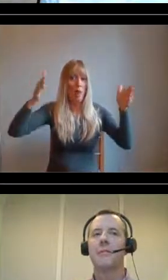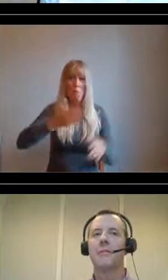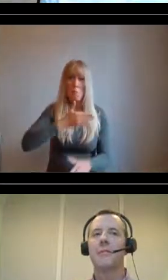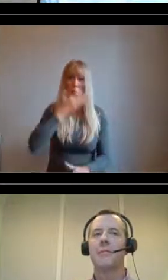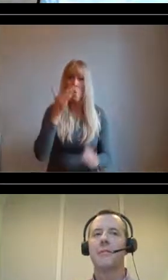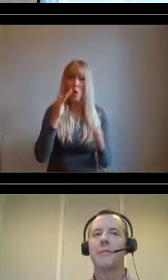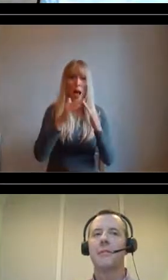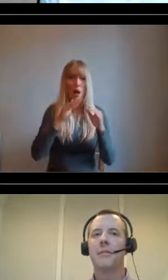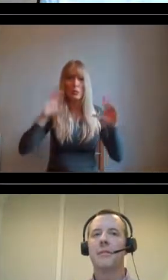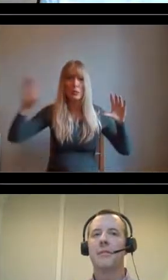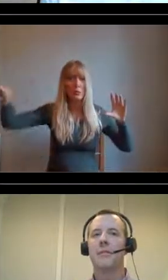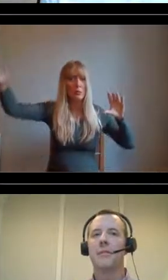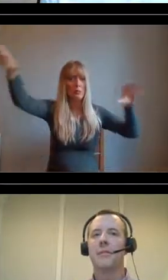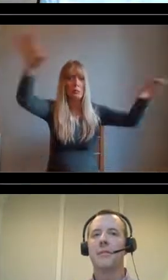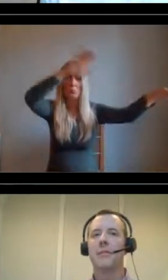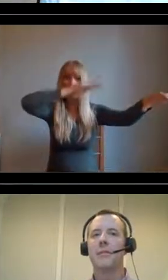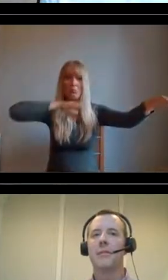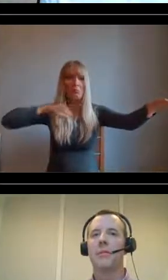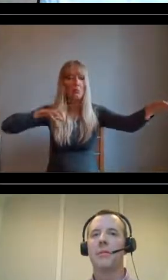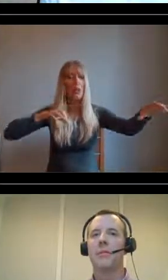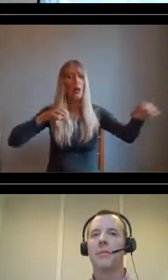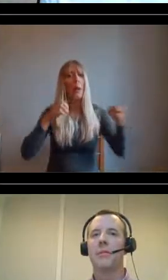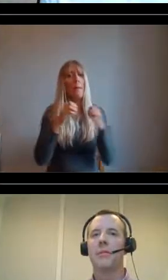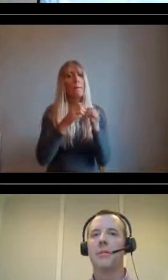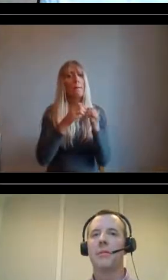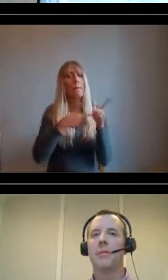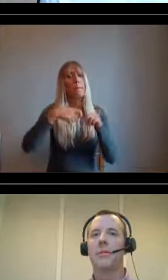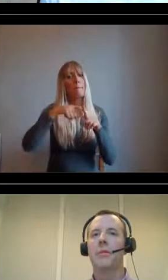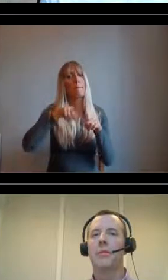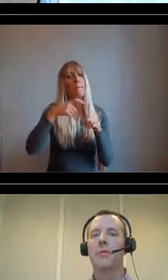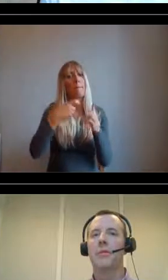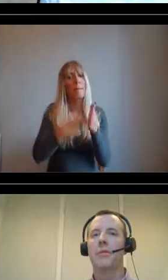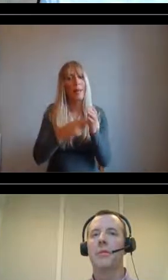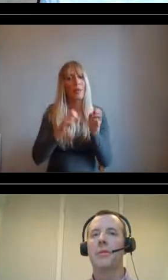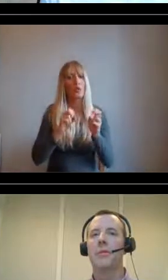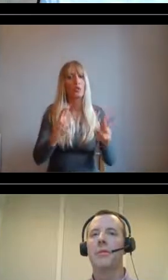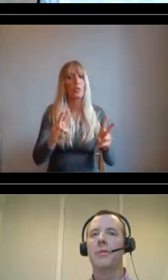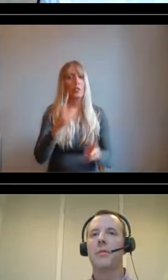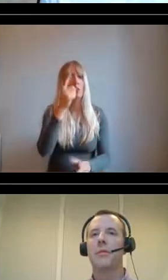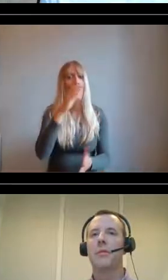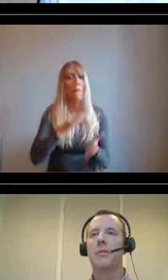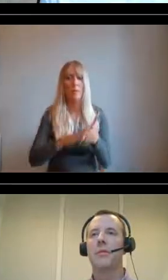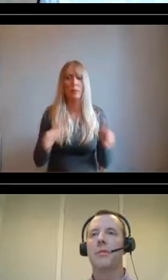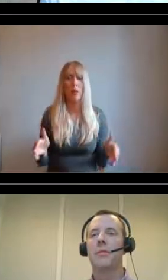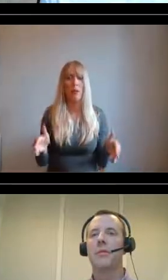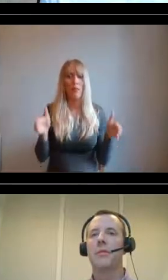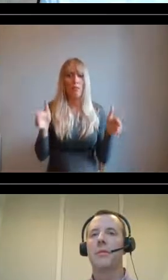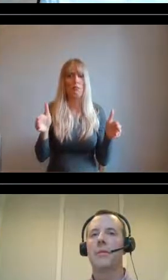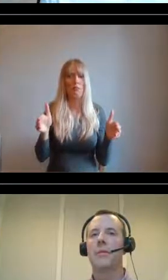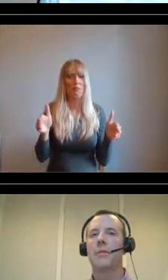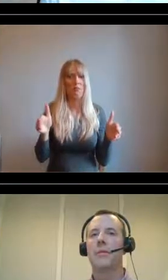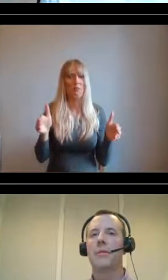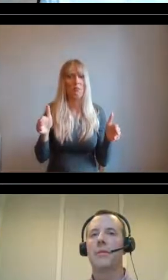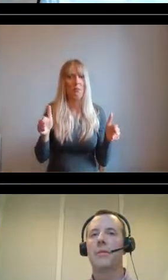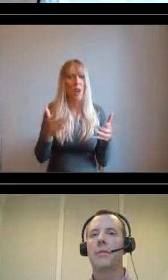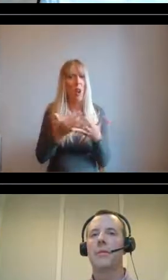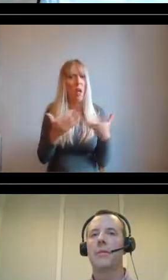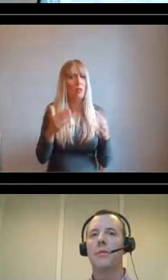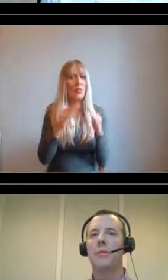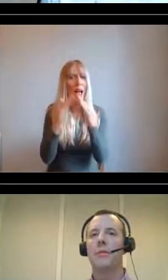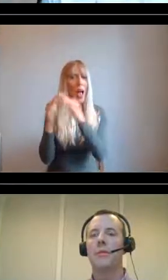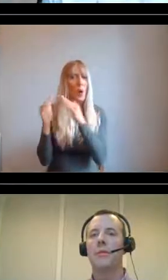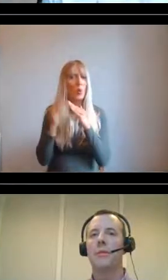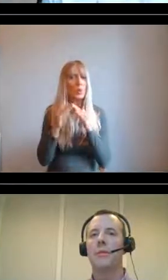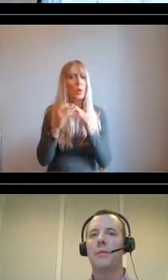got a 1 meter high noise barrier in a residential area? And furthermore, why haven't